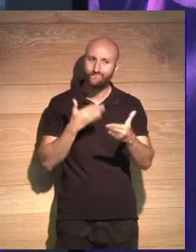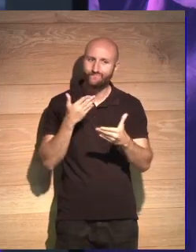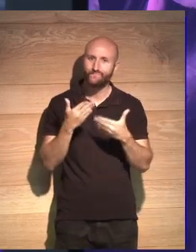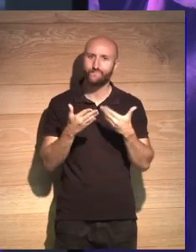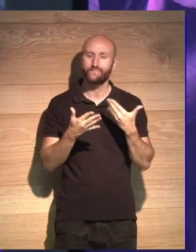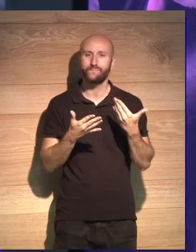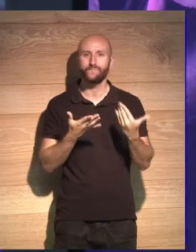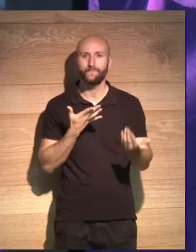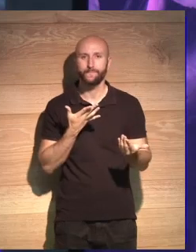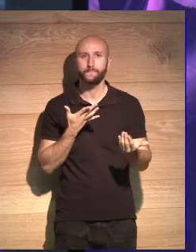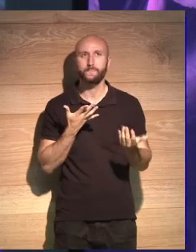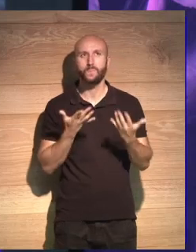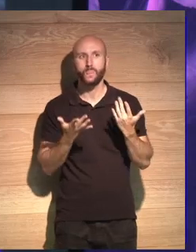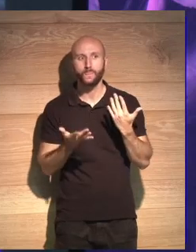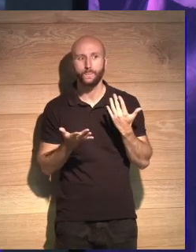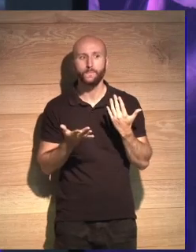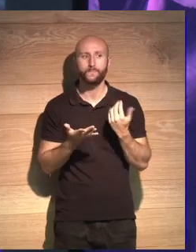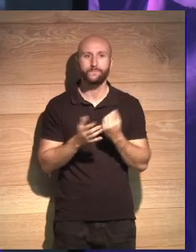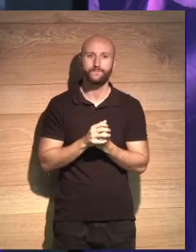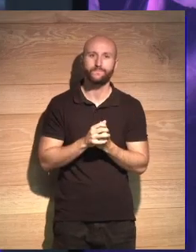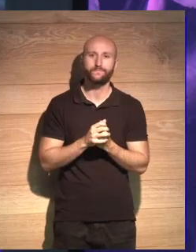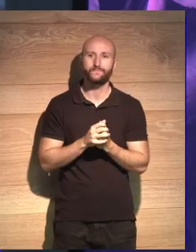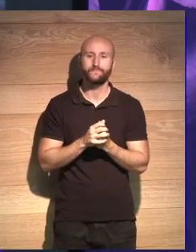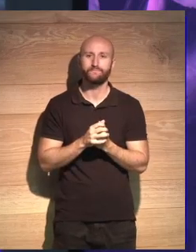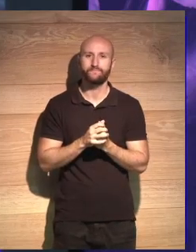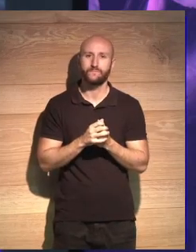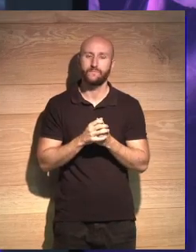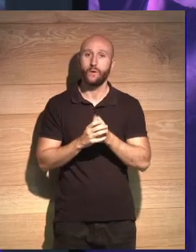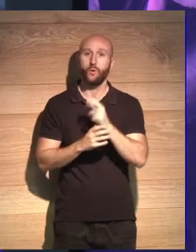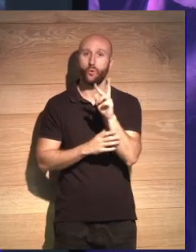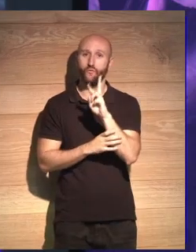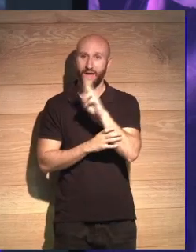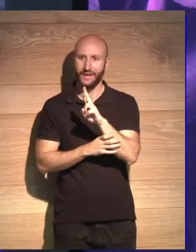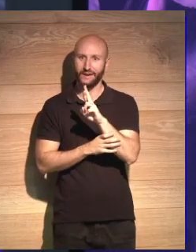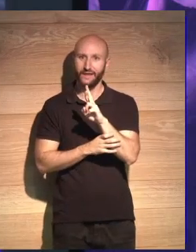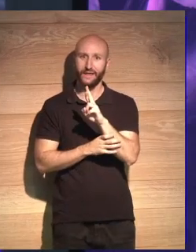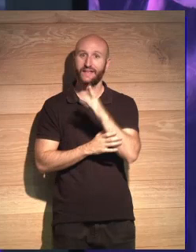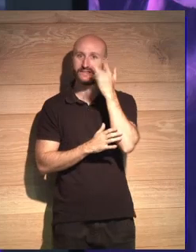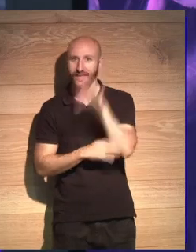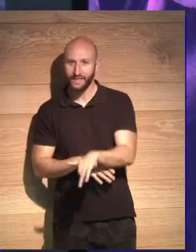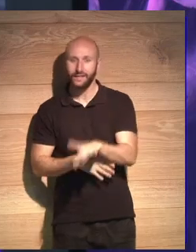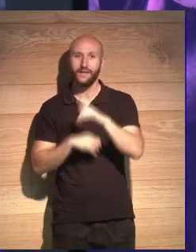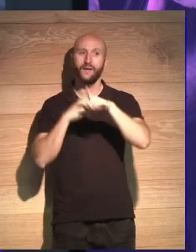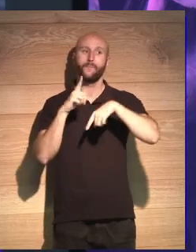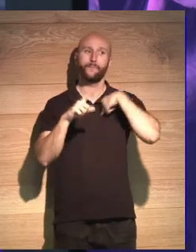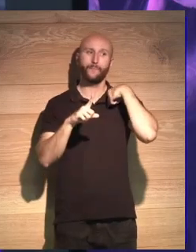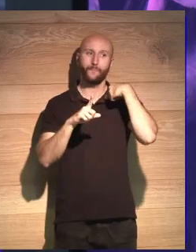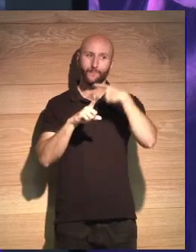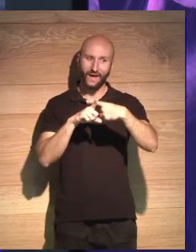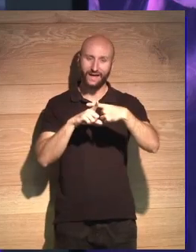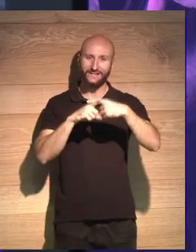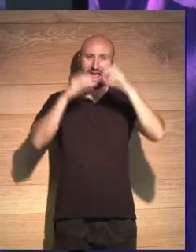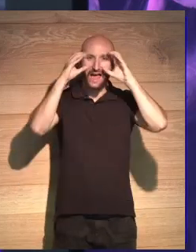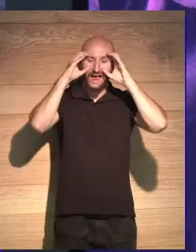now, but we have seen a great development both of virtual reality and also augmented